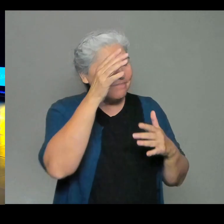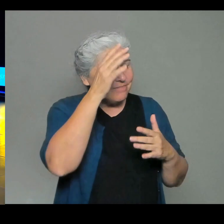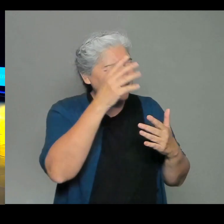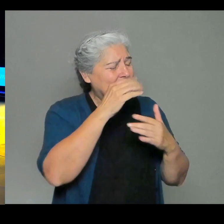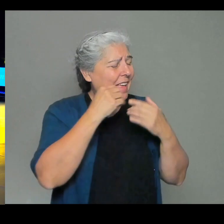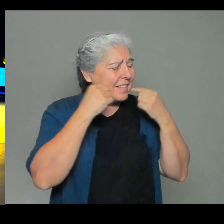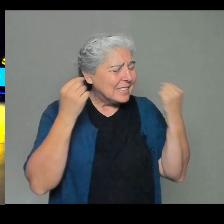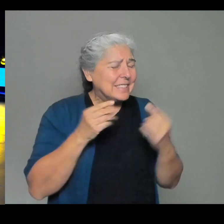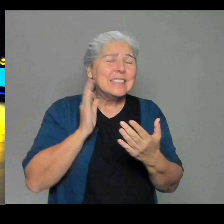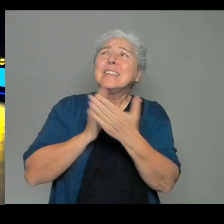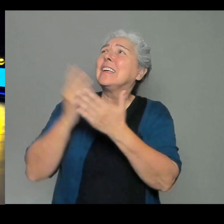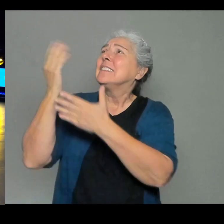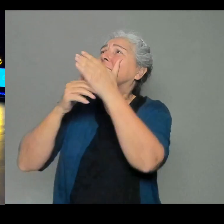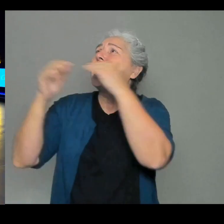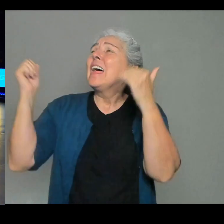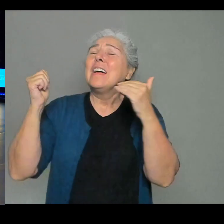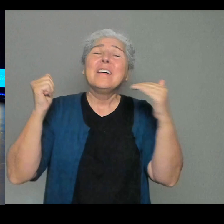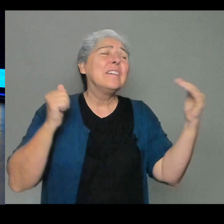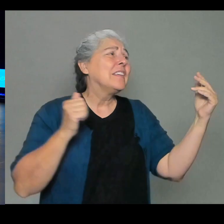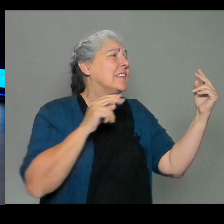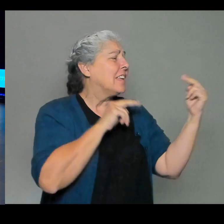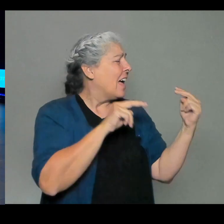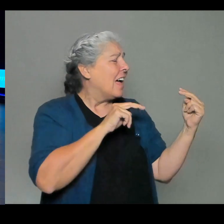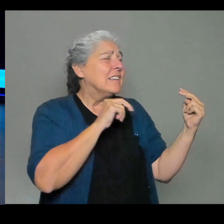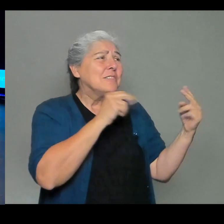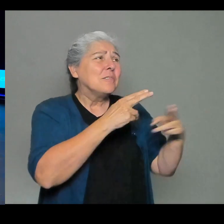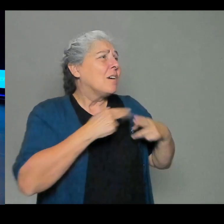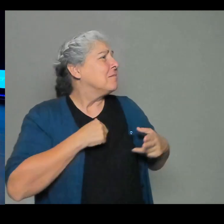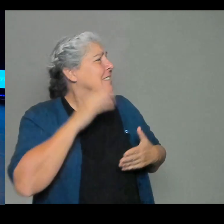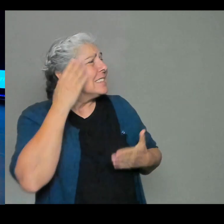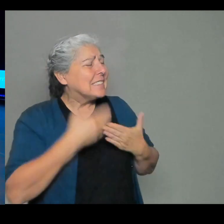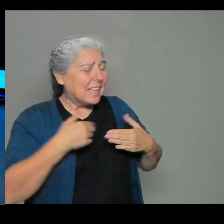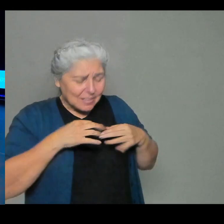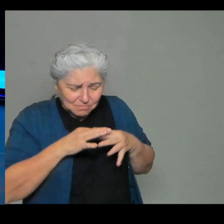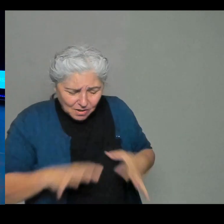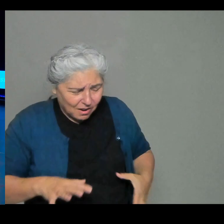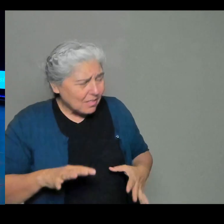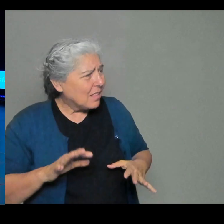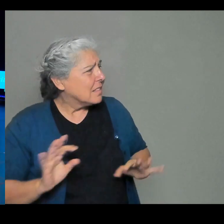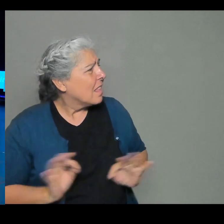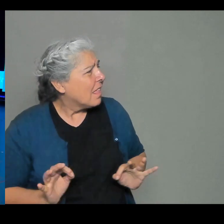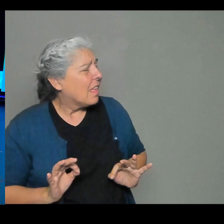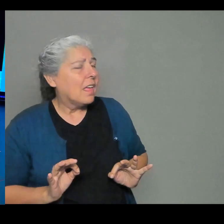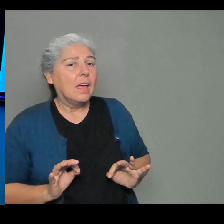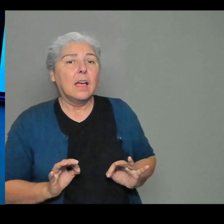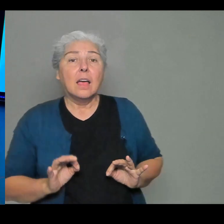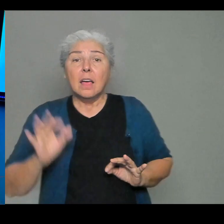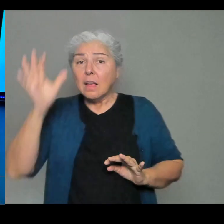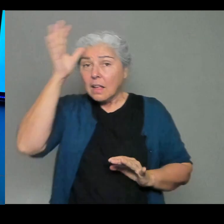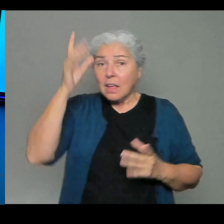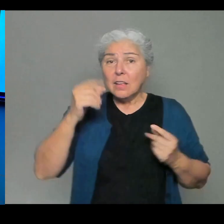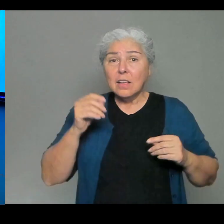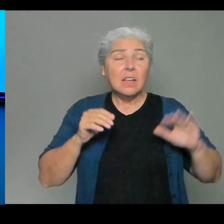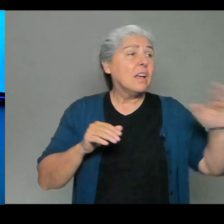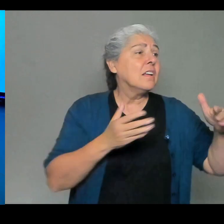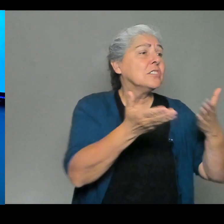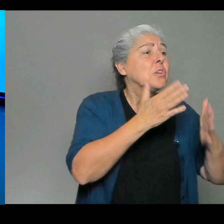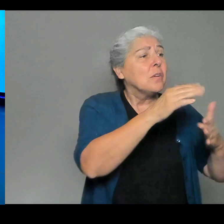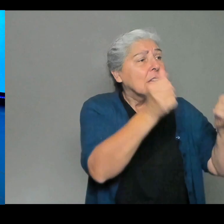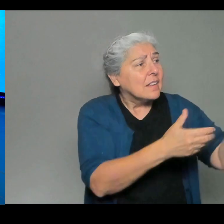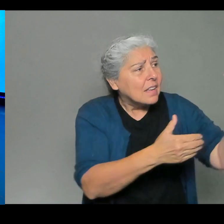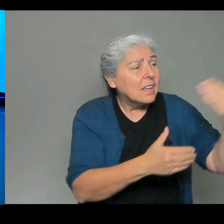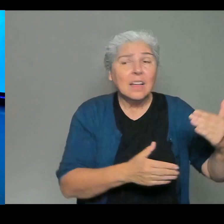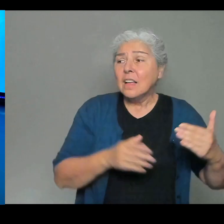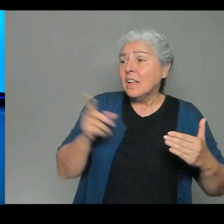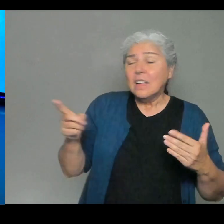I've sinned against heaven and in your sight, and I'm no longer be worthy to be called your son. The father said to his servants, bring out the best robe and put it on him and